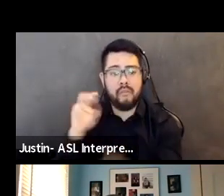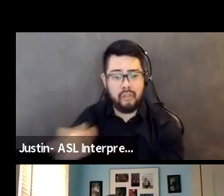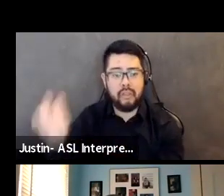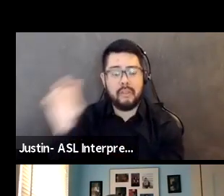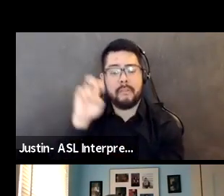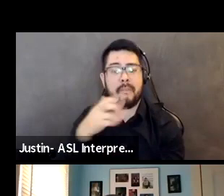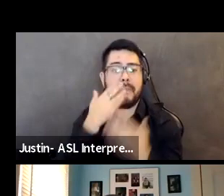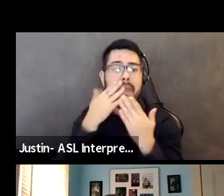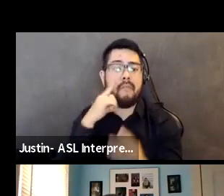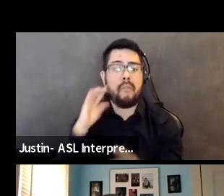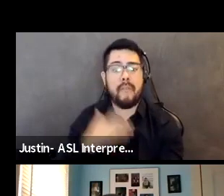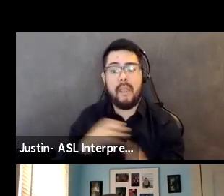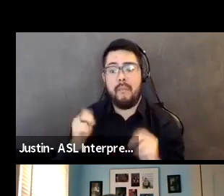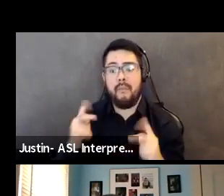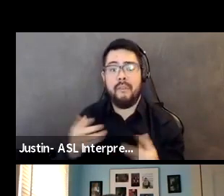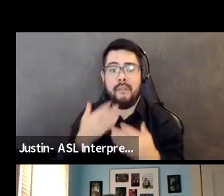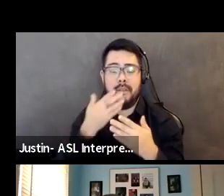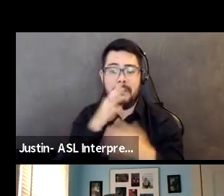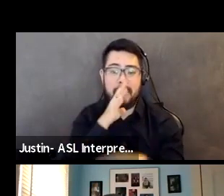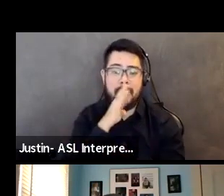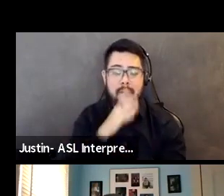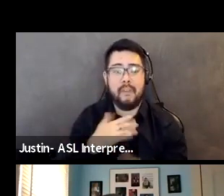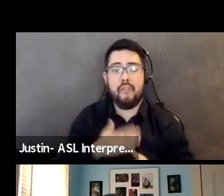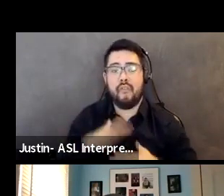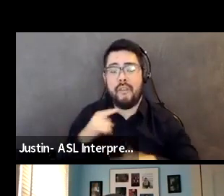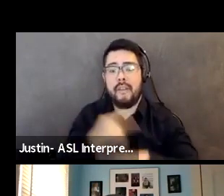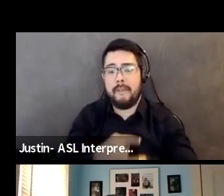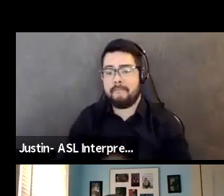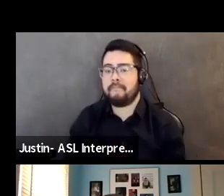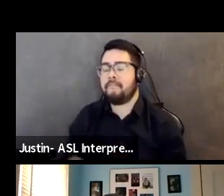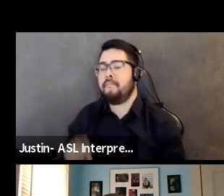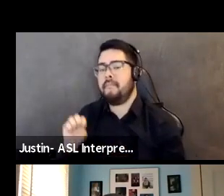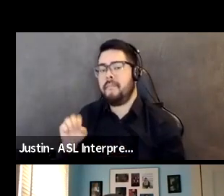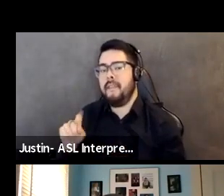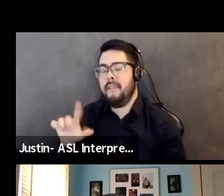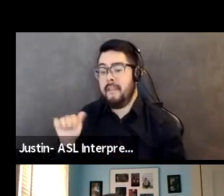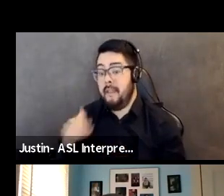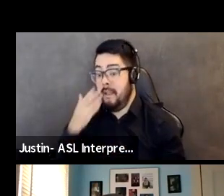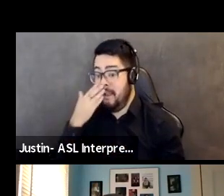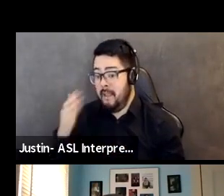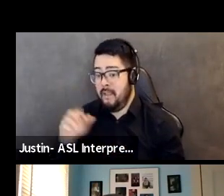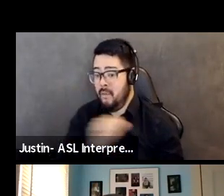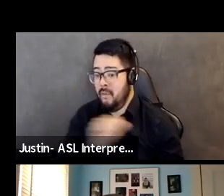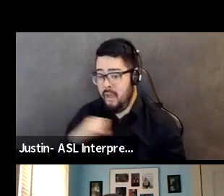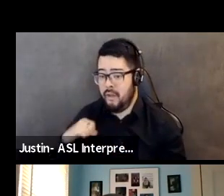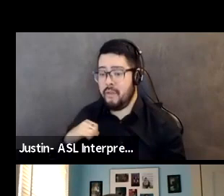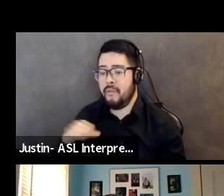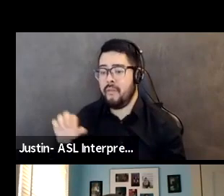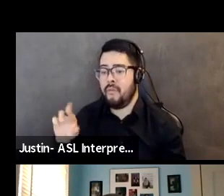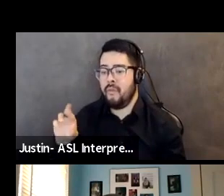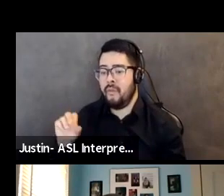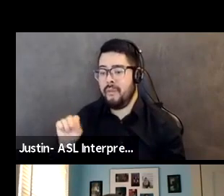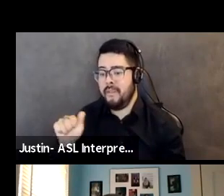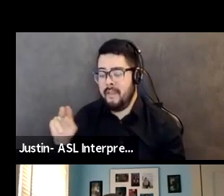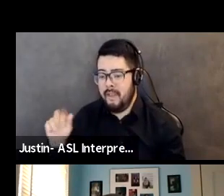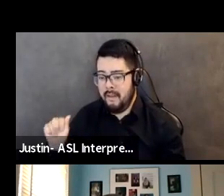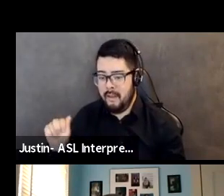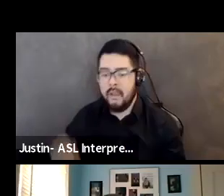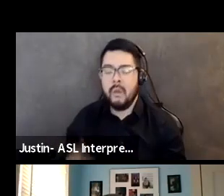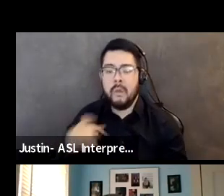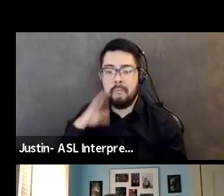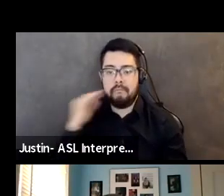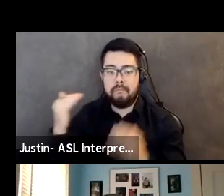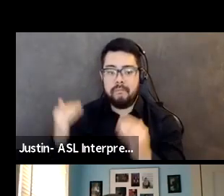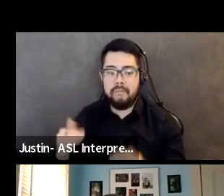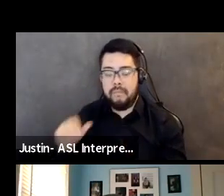for allowing me to speak have a good day thank you elder woman rodriguez sanchez mr president we'll continue with alderman